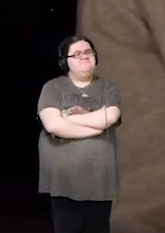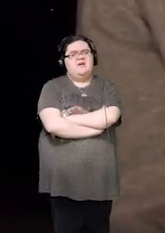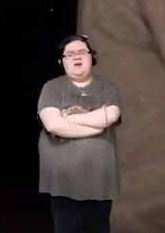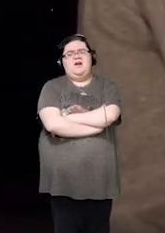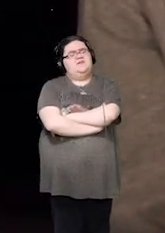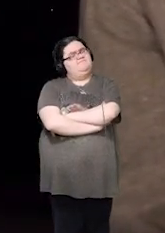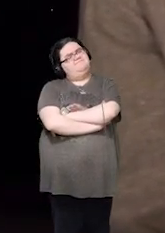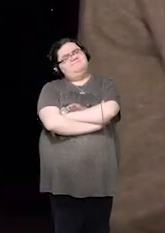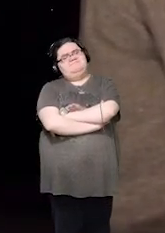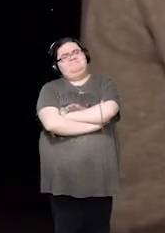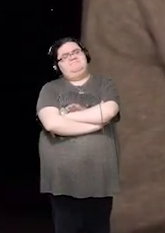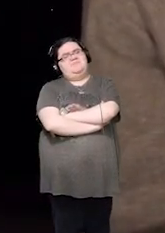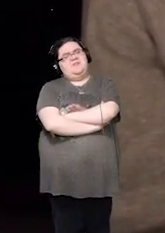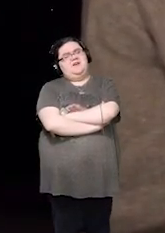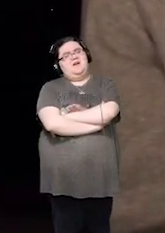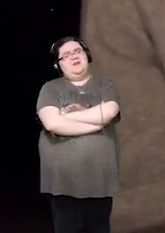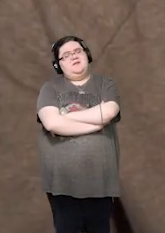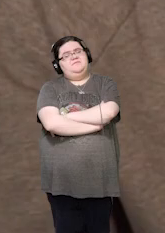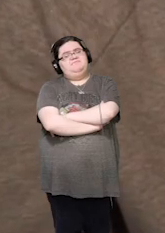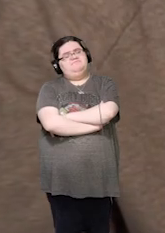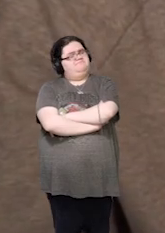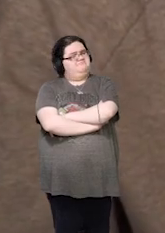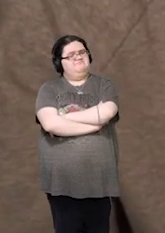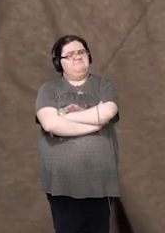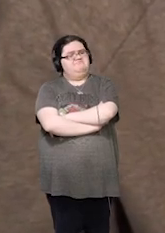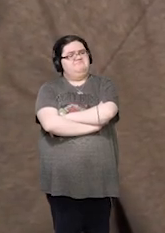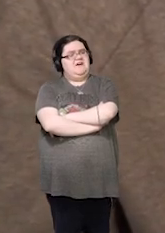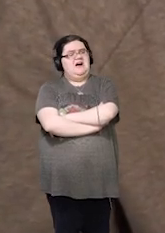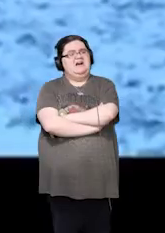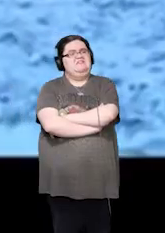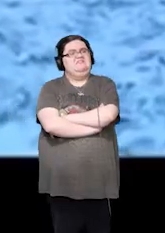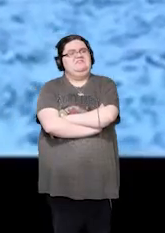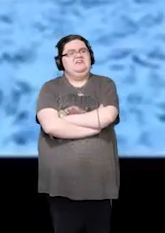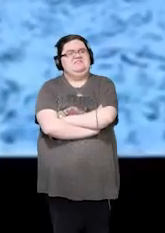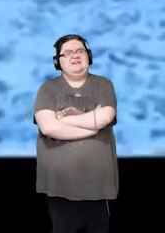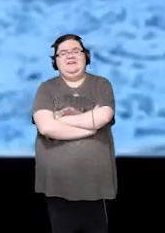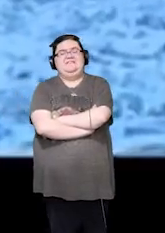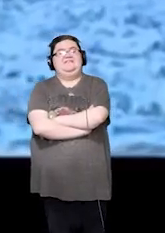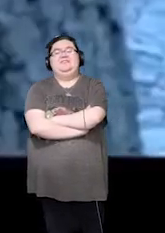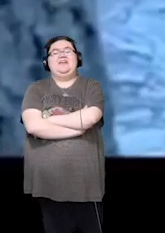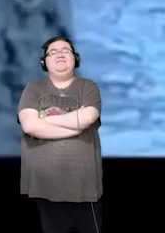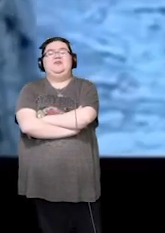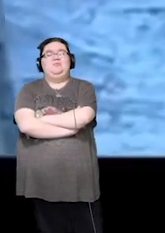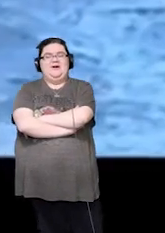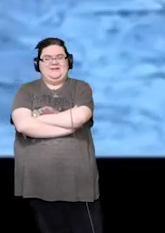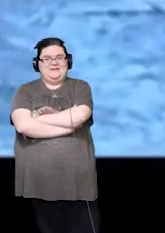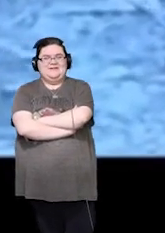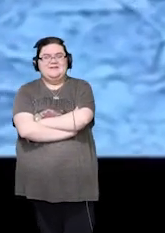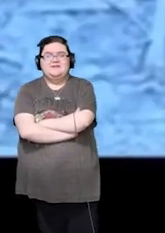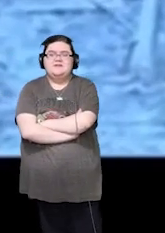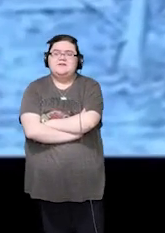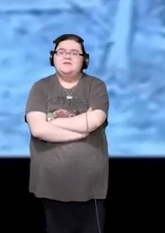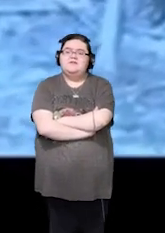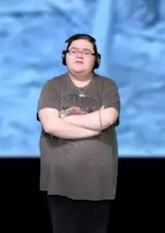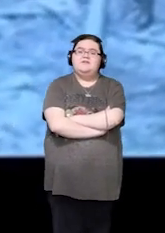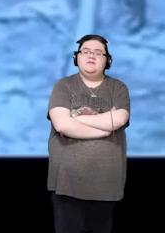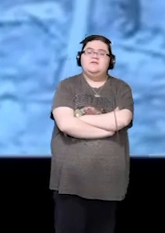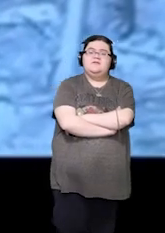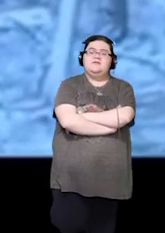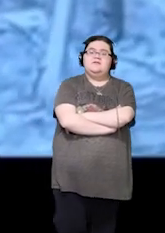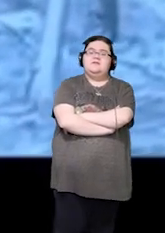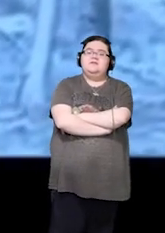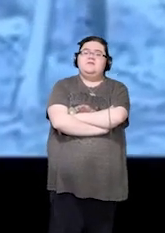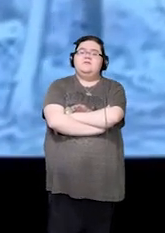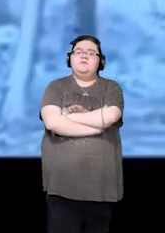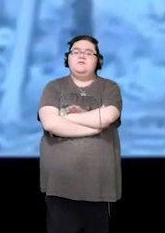shaken. This is more of a twist than Shutter Island. And no one understands the end of that film. I don't even know what that film was.